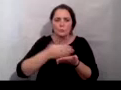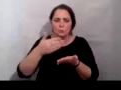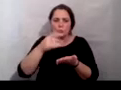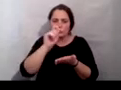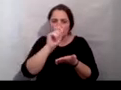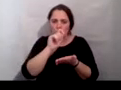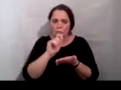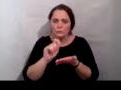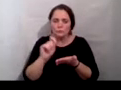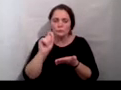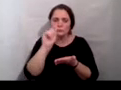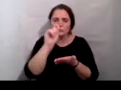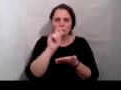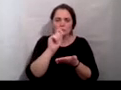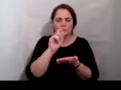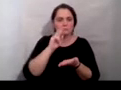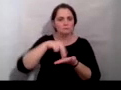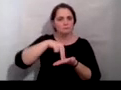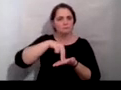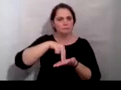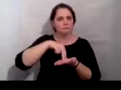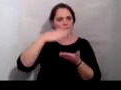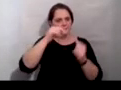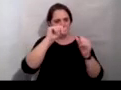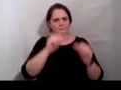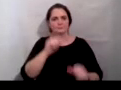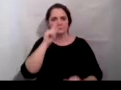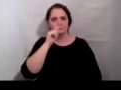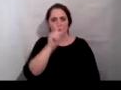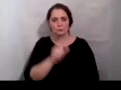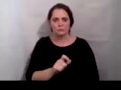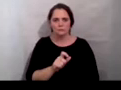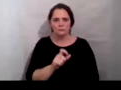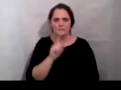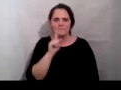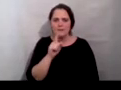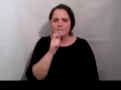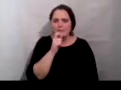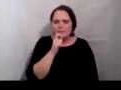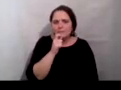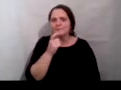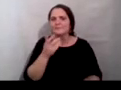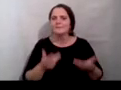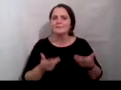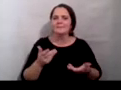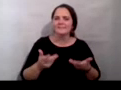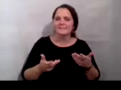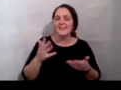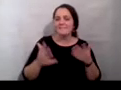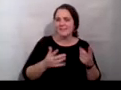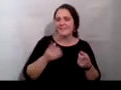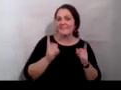figurative and, you know, whether or not it's intended as non-figurative, it certainly appears as a quite